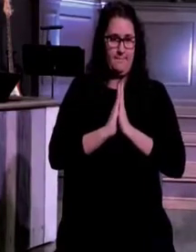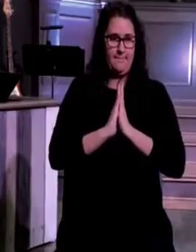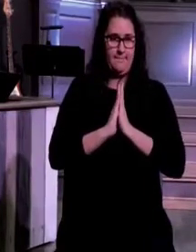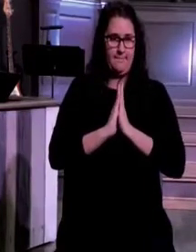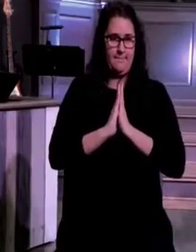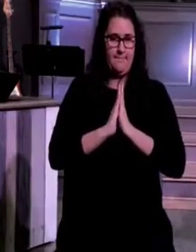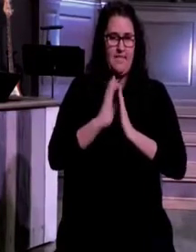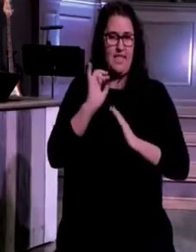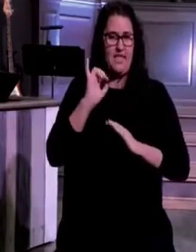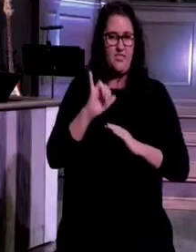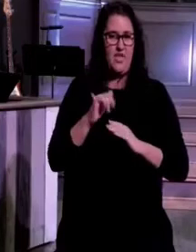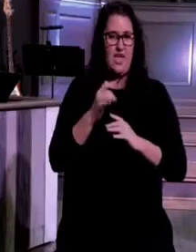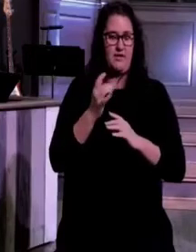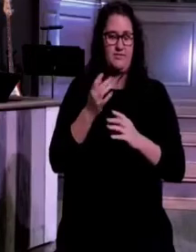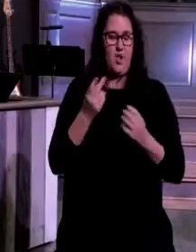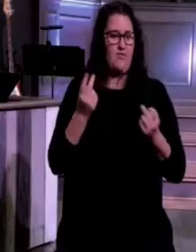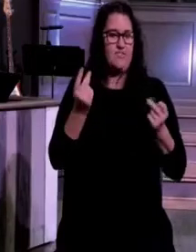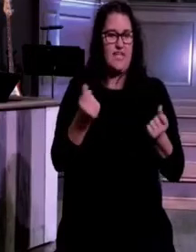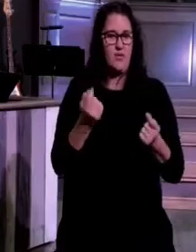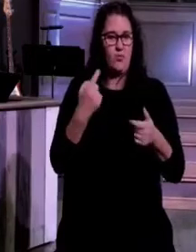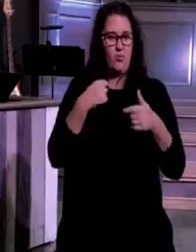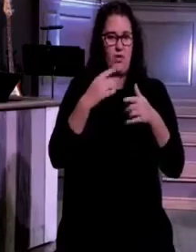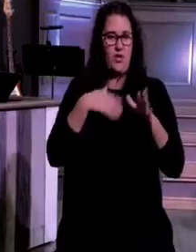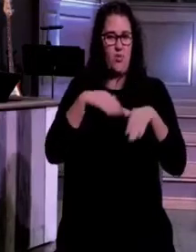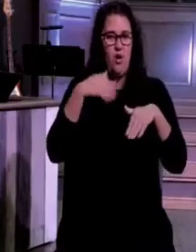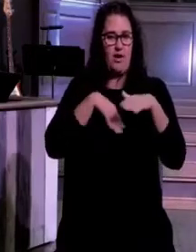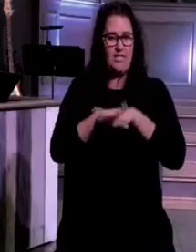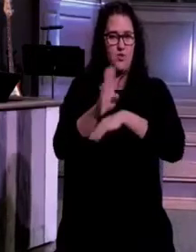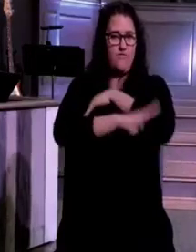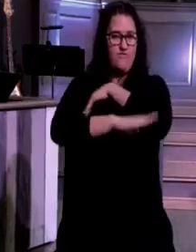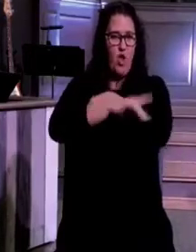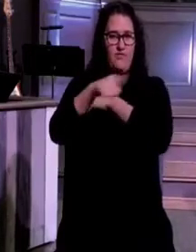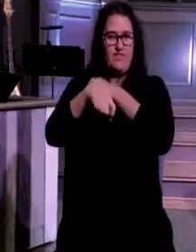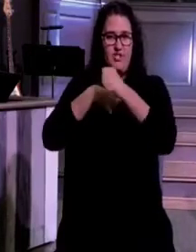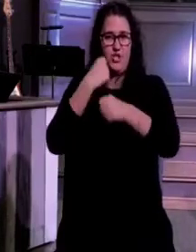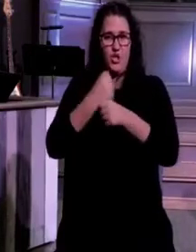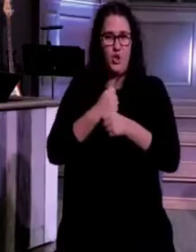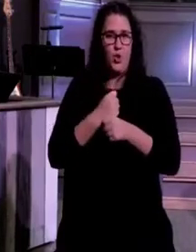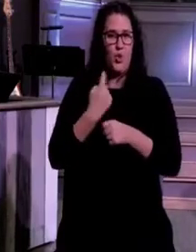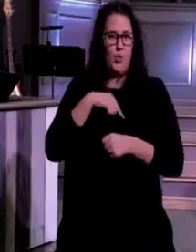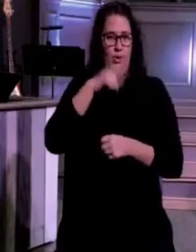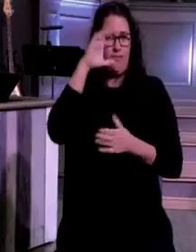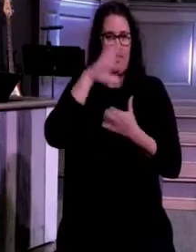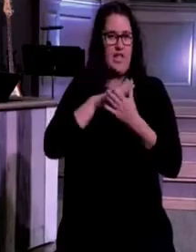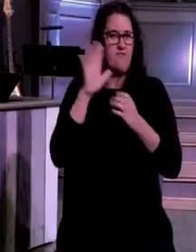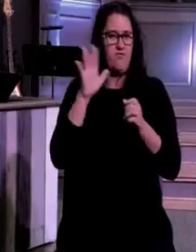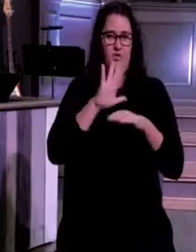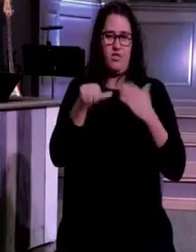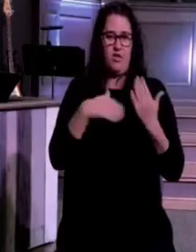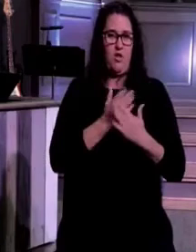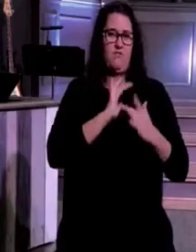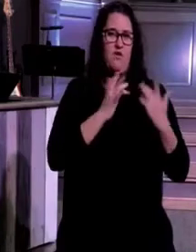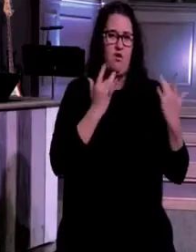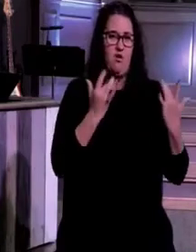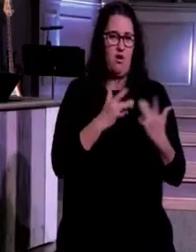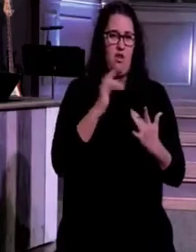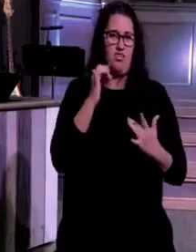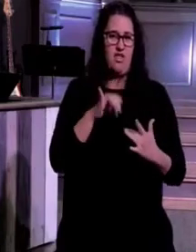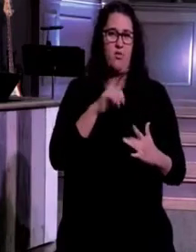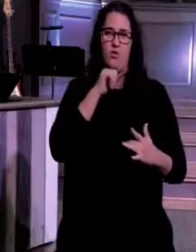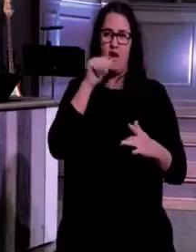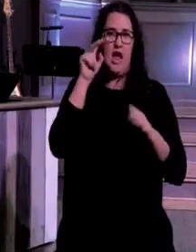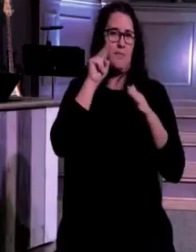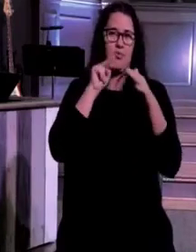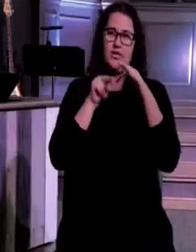That all of a sudden when we walk into the fall of this year, we believe with all of our heart, we're not